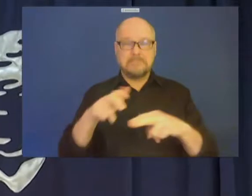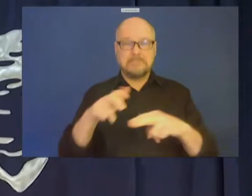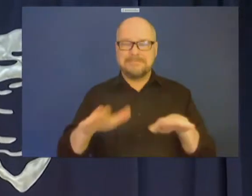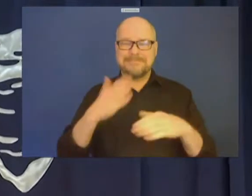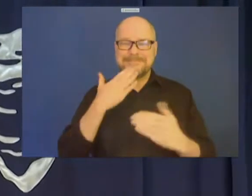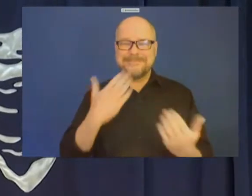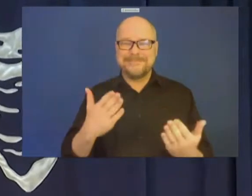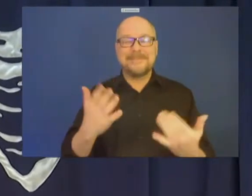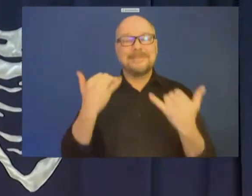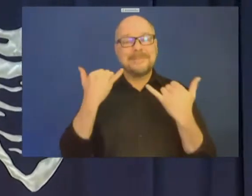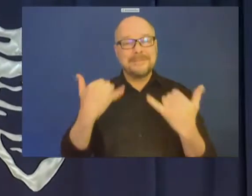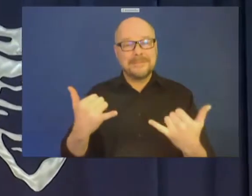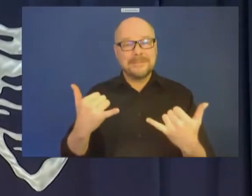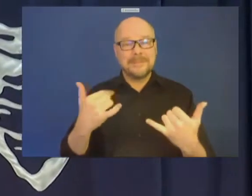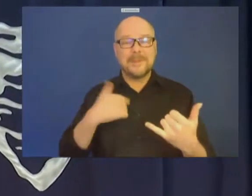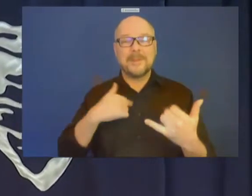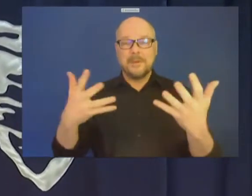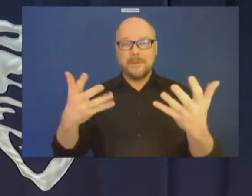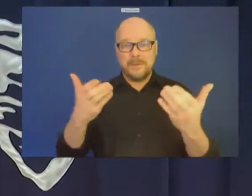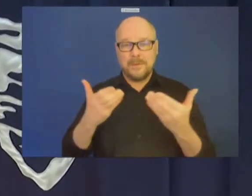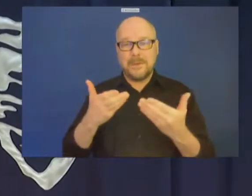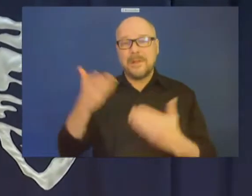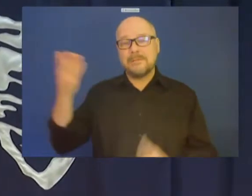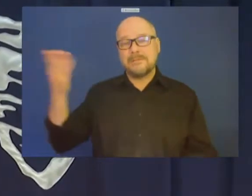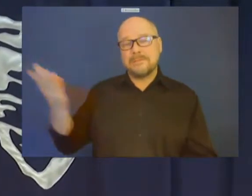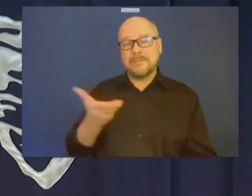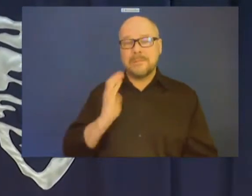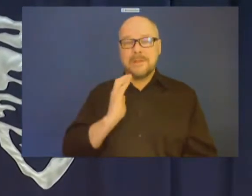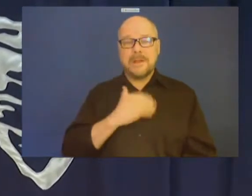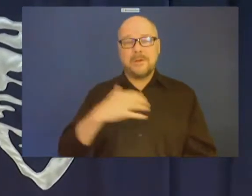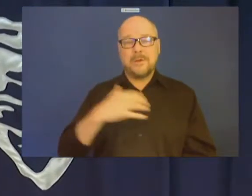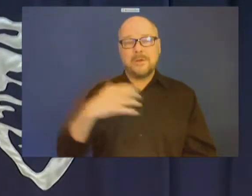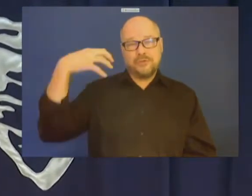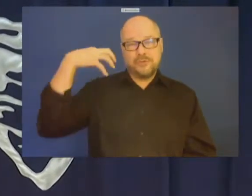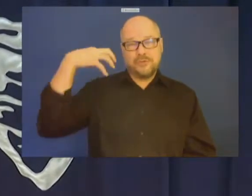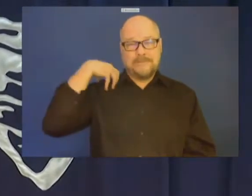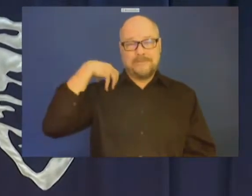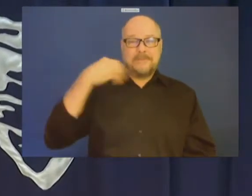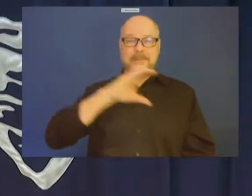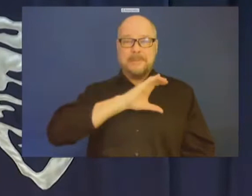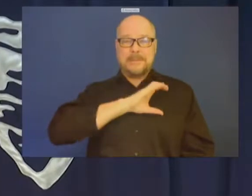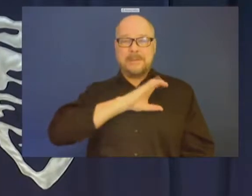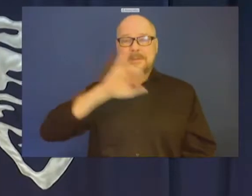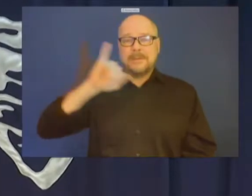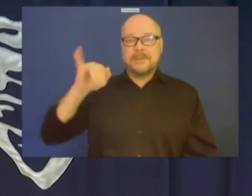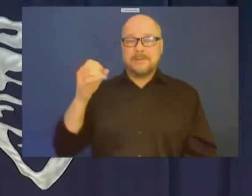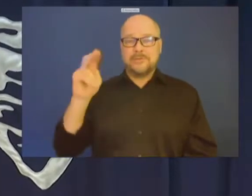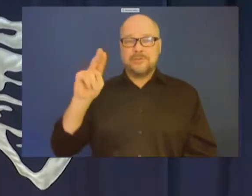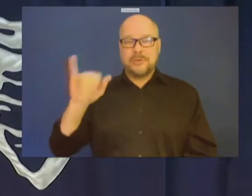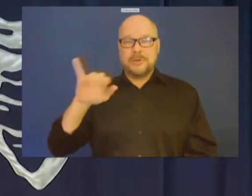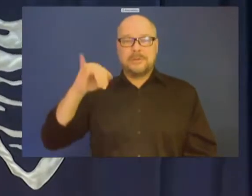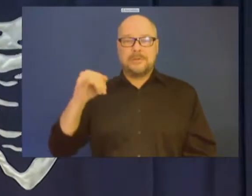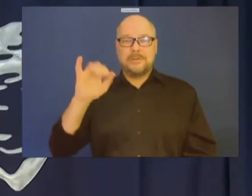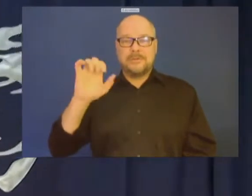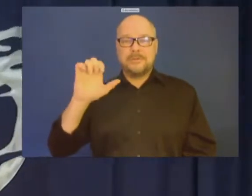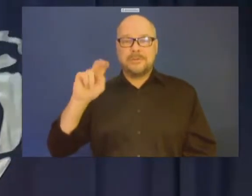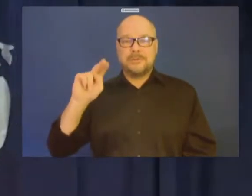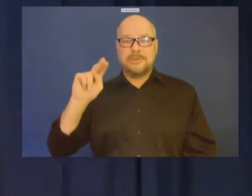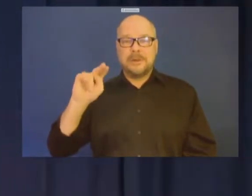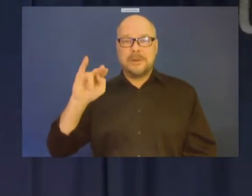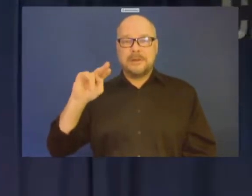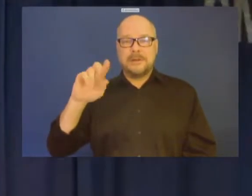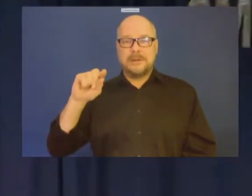At this time, I'd like to present to you our Chief of Police, my Chief, Chief Johnny Jennings.